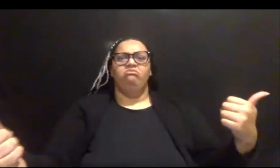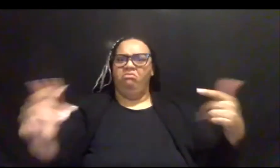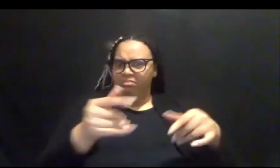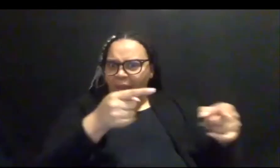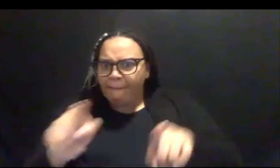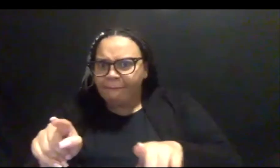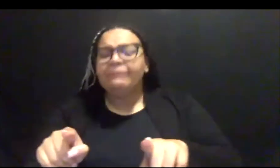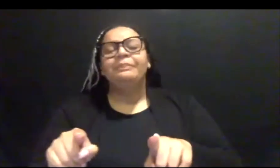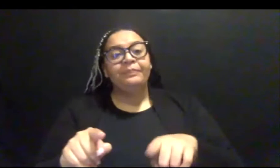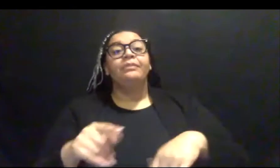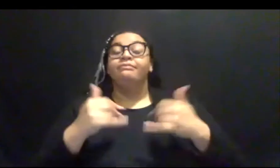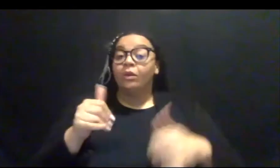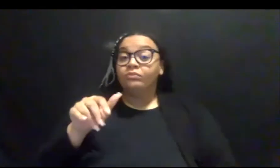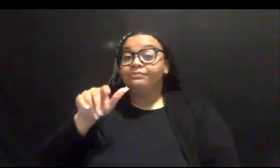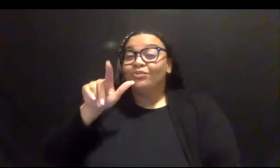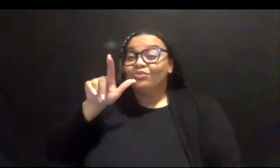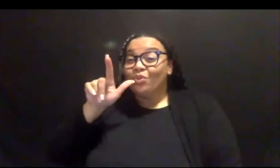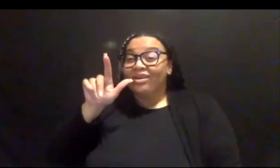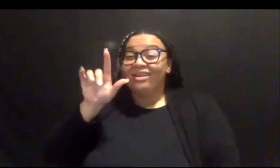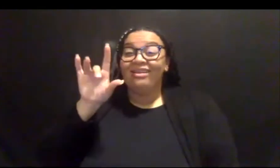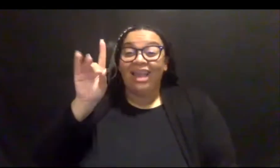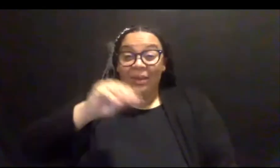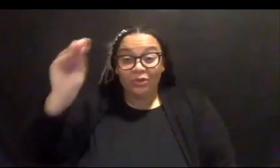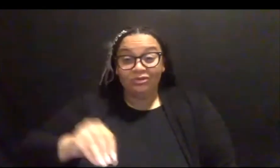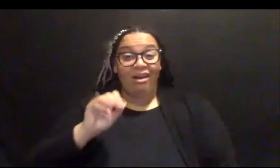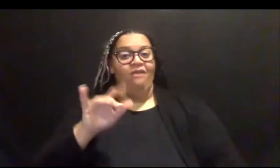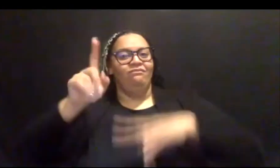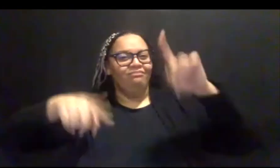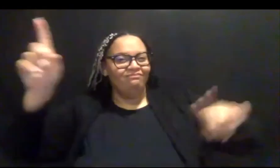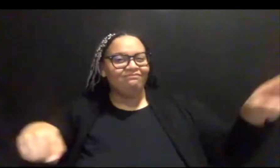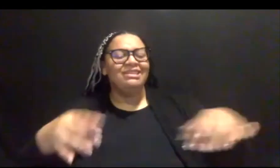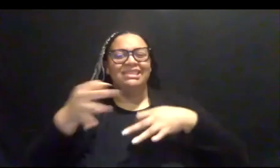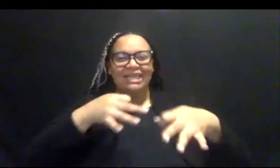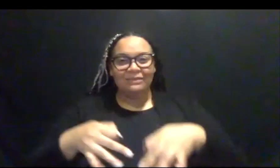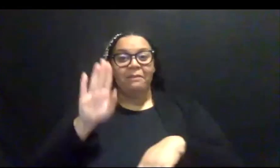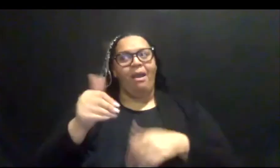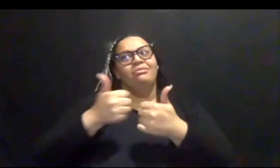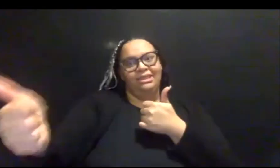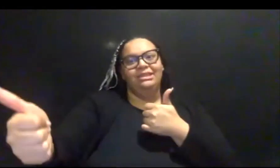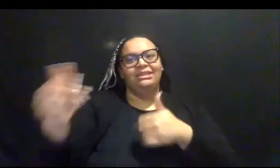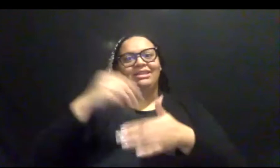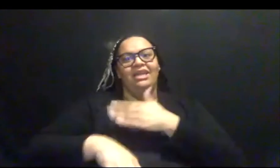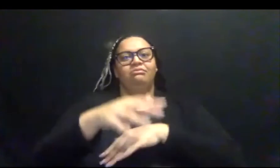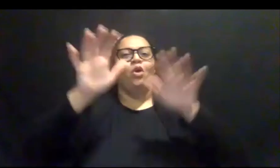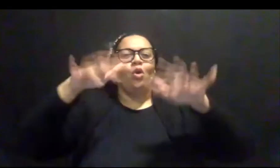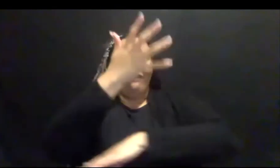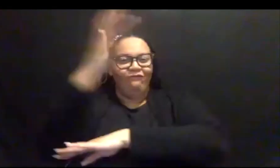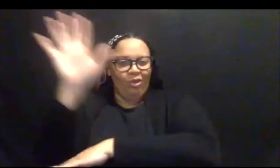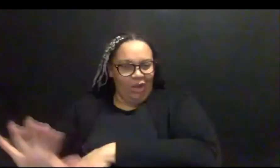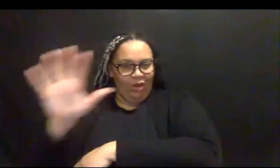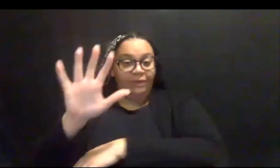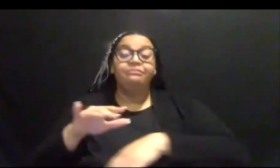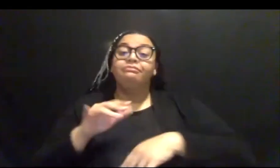case. 28% of the variation is explained just by genetic distance within that rainforest corridor. But that means that